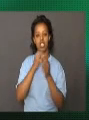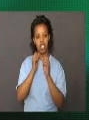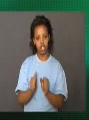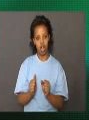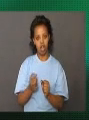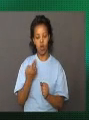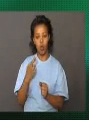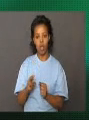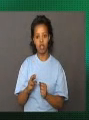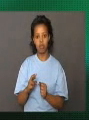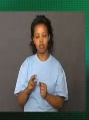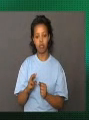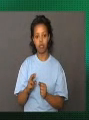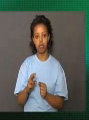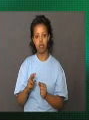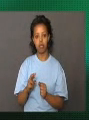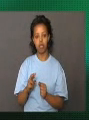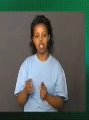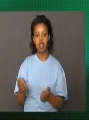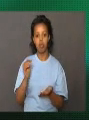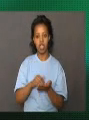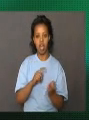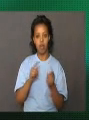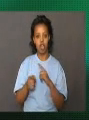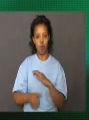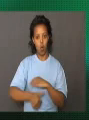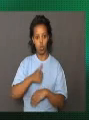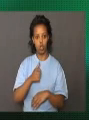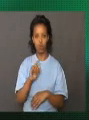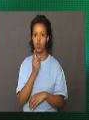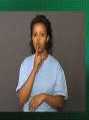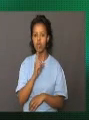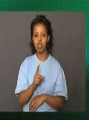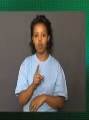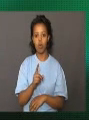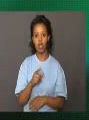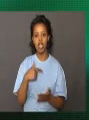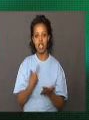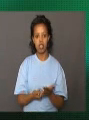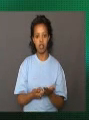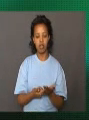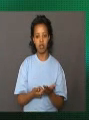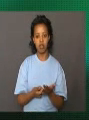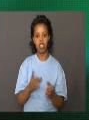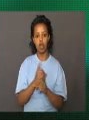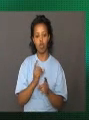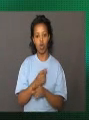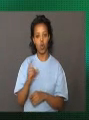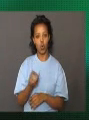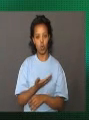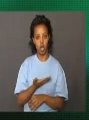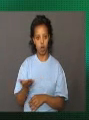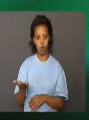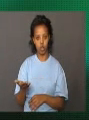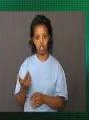removed. Also, you may have said that the buildup of organic material that